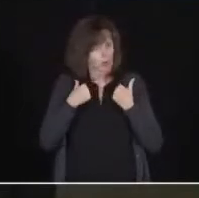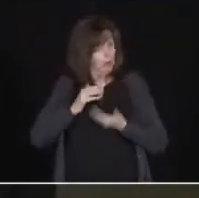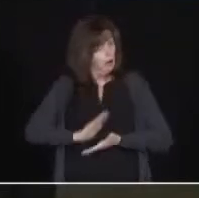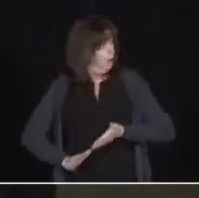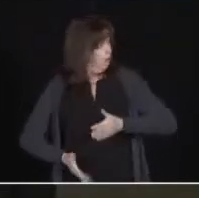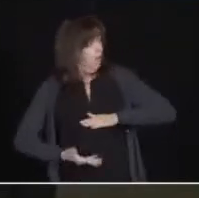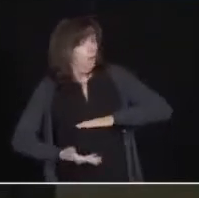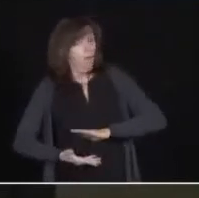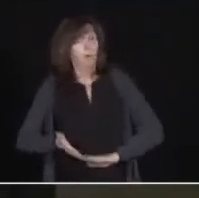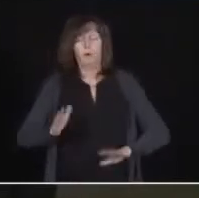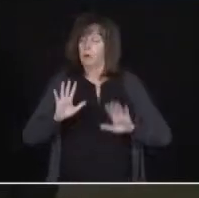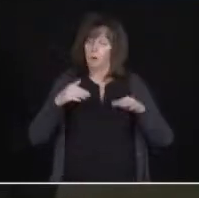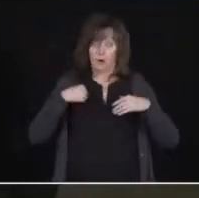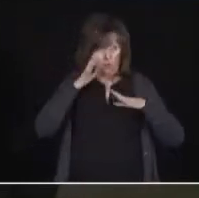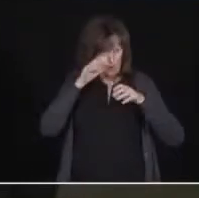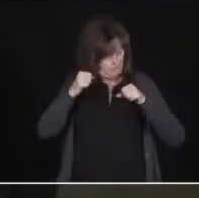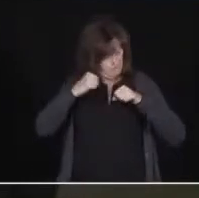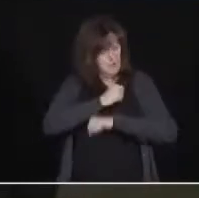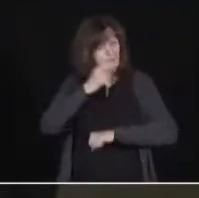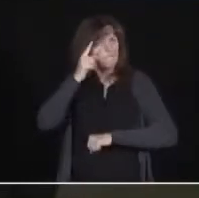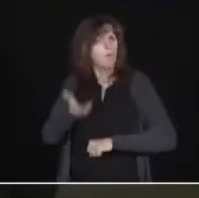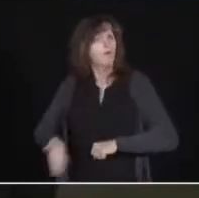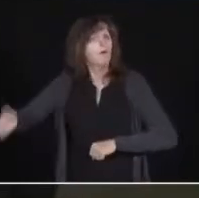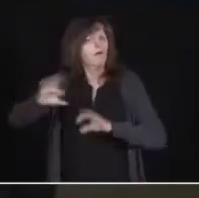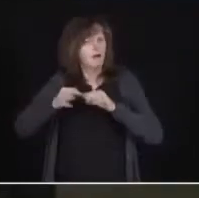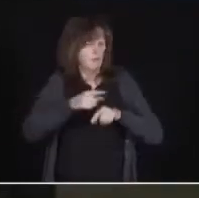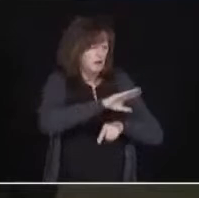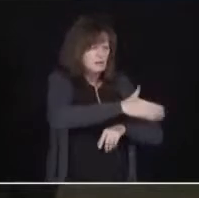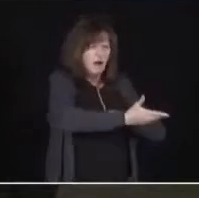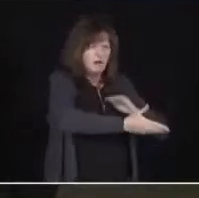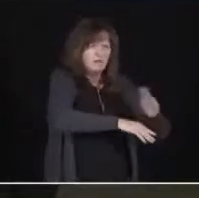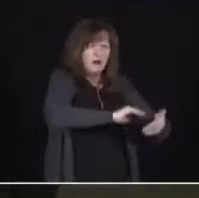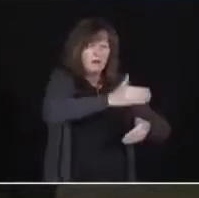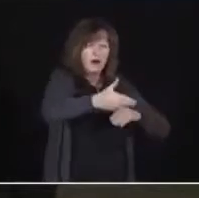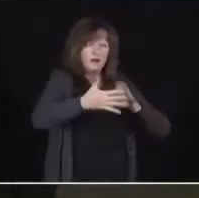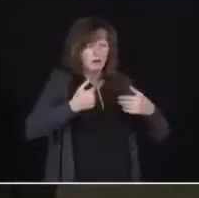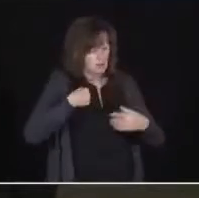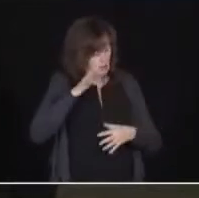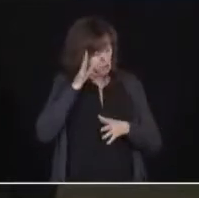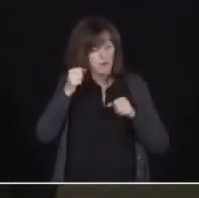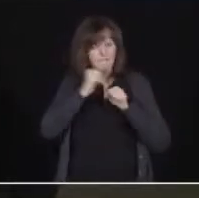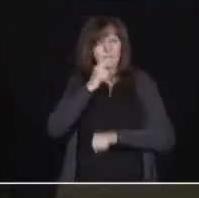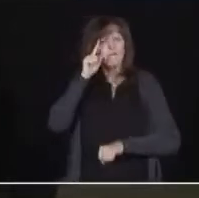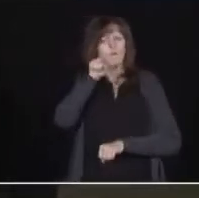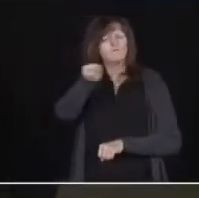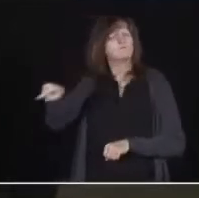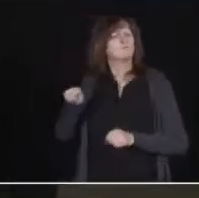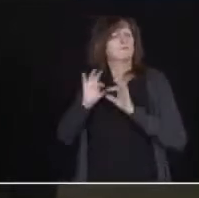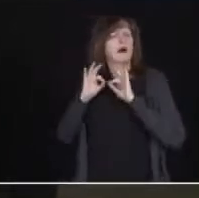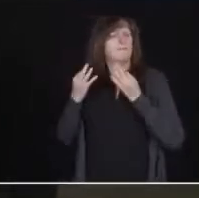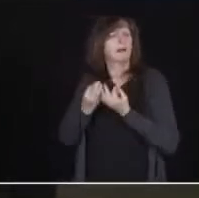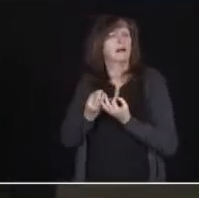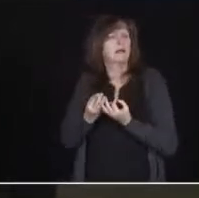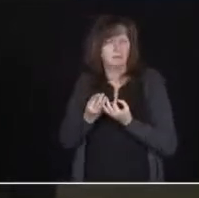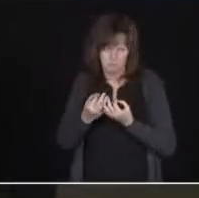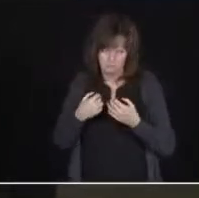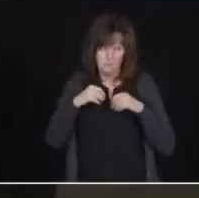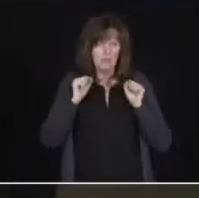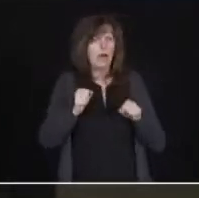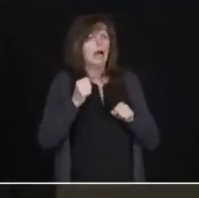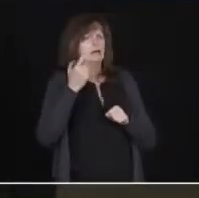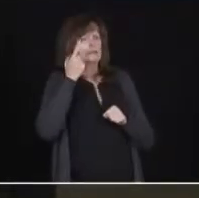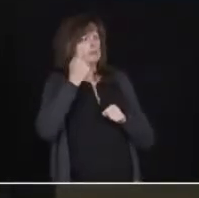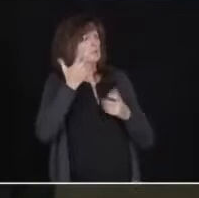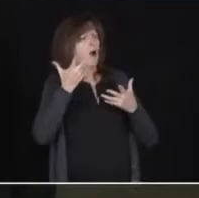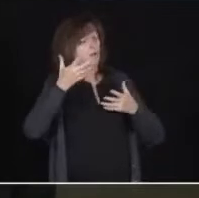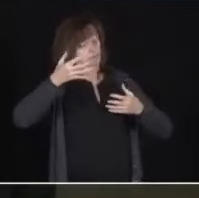justice. Simple as that. And that's what's going to happen. They will get justice. Next question. From